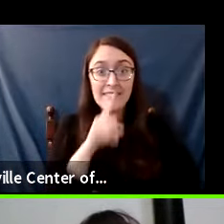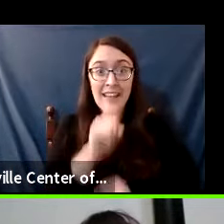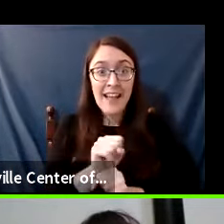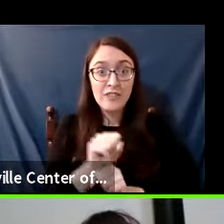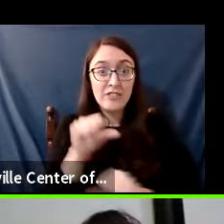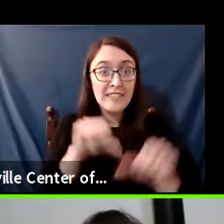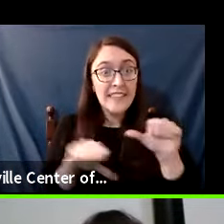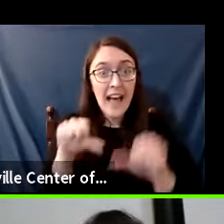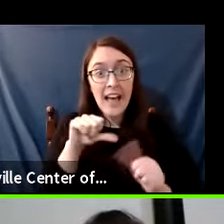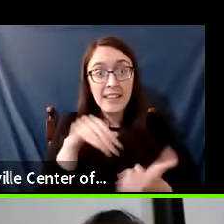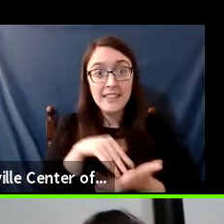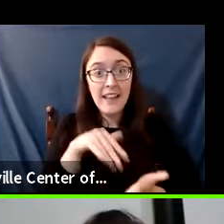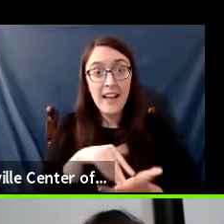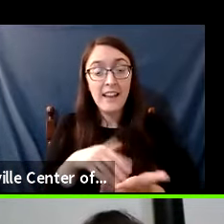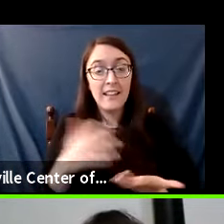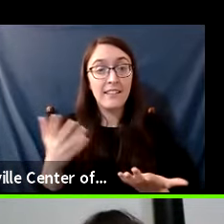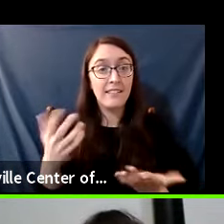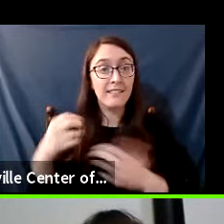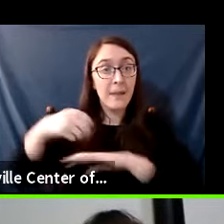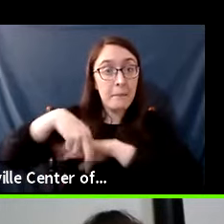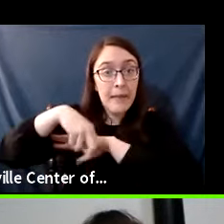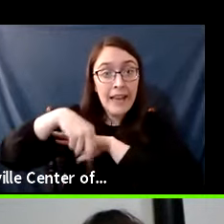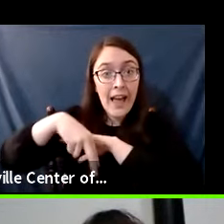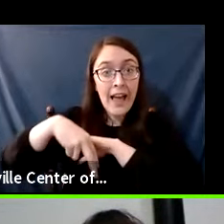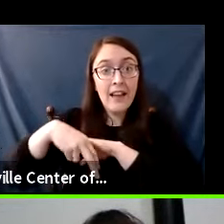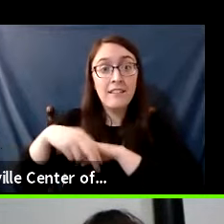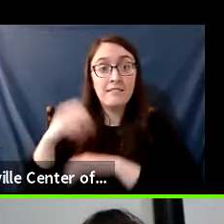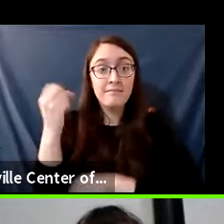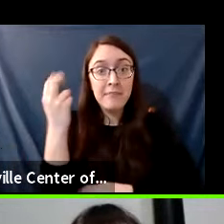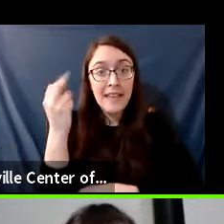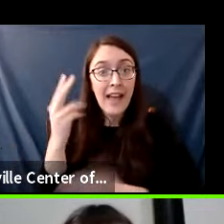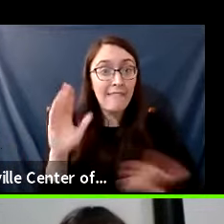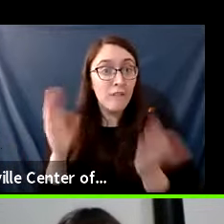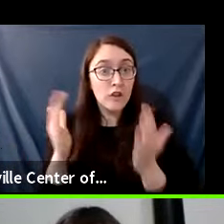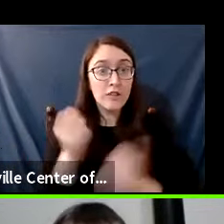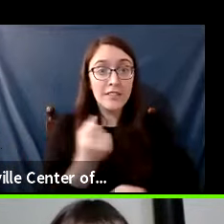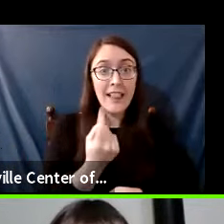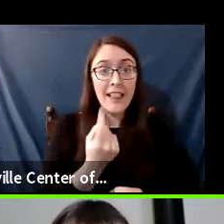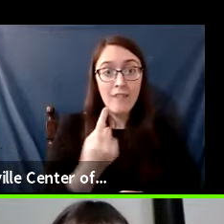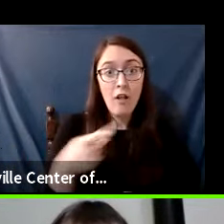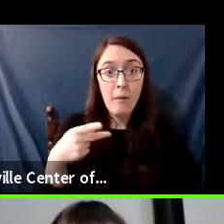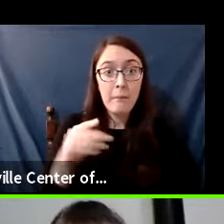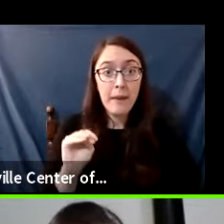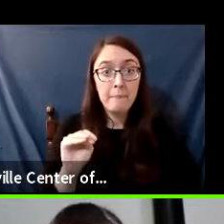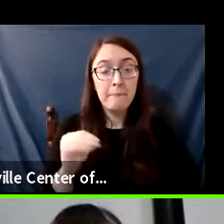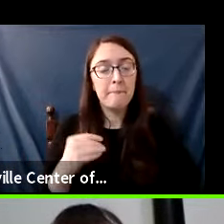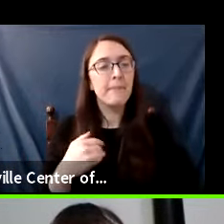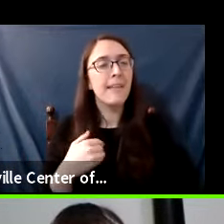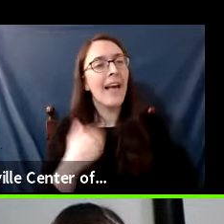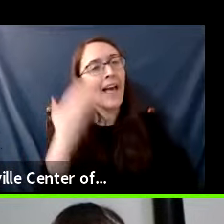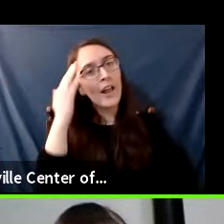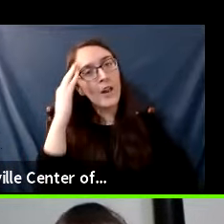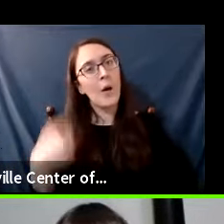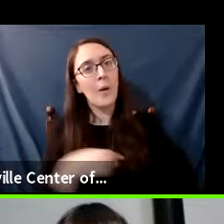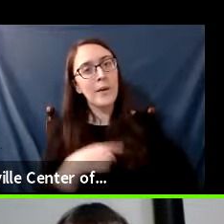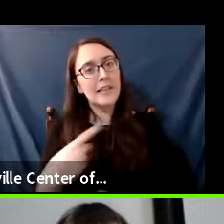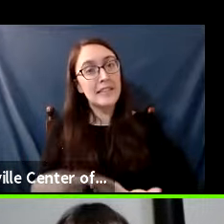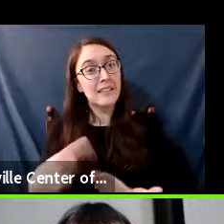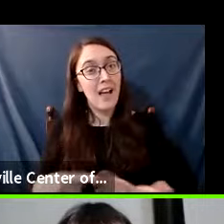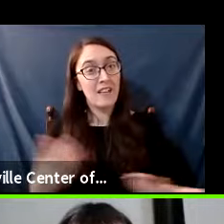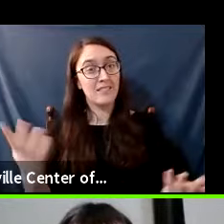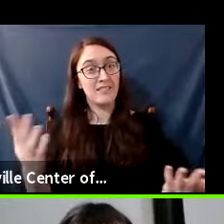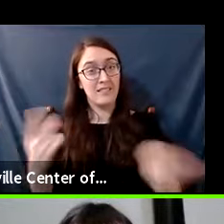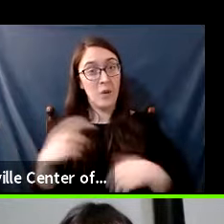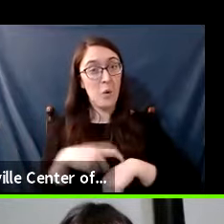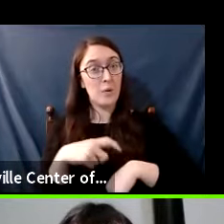know if Dr. Buchanan, you've got any information that can help with that. I know that we had this discussion a long time ago about, does 10 o'clock make sense? Does